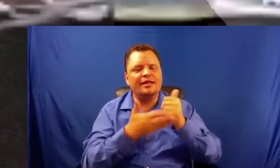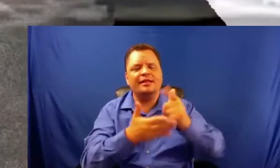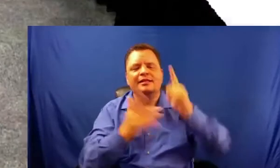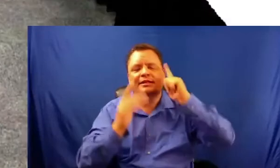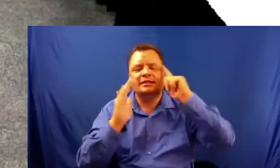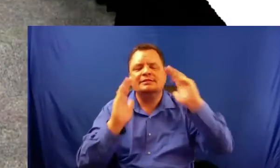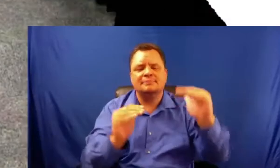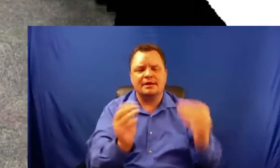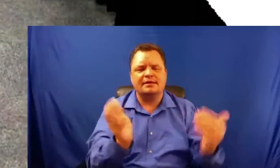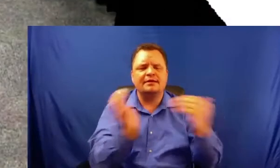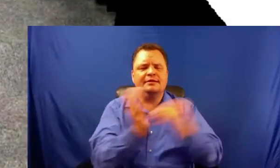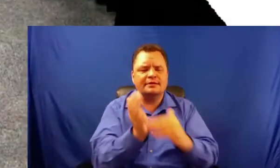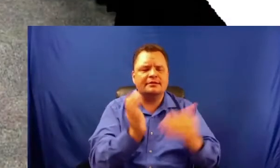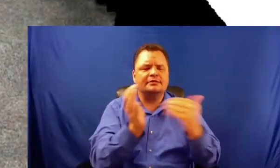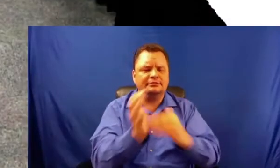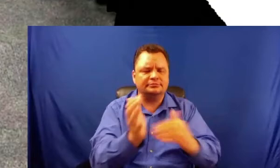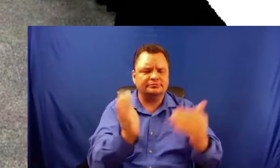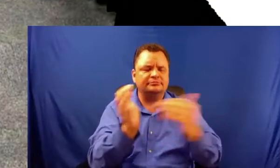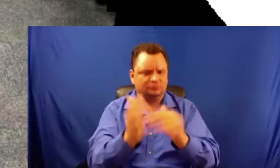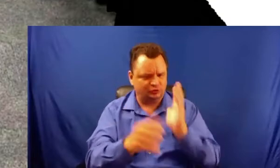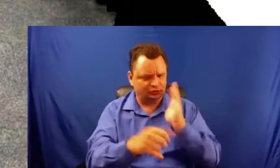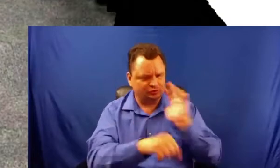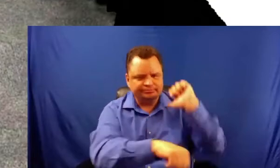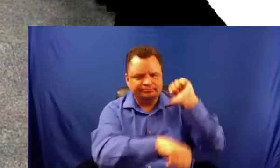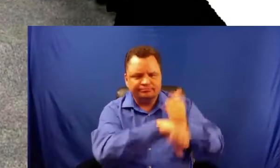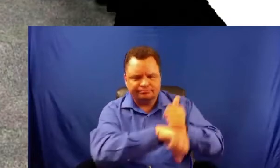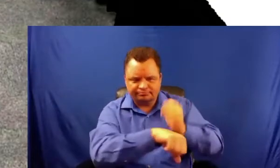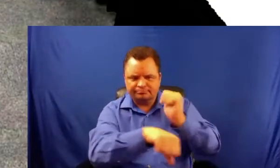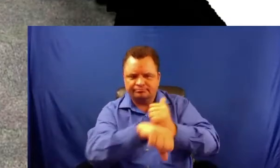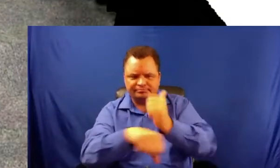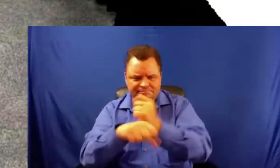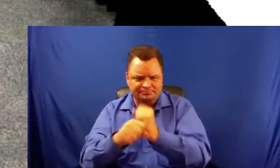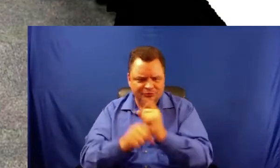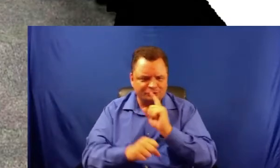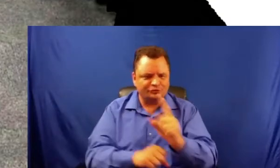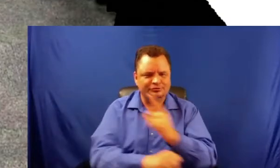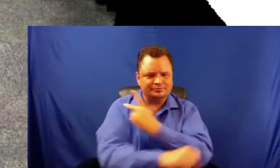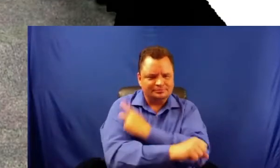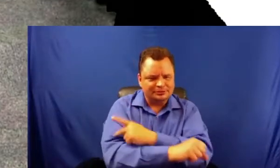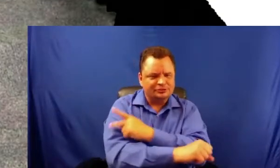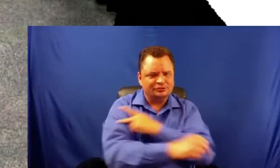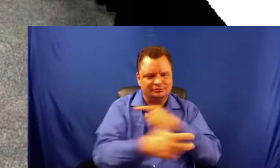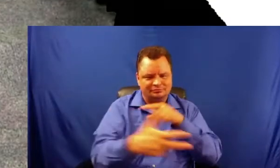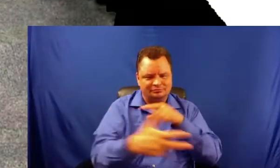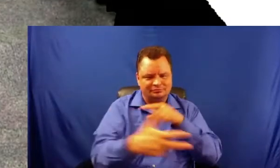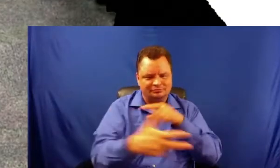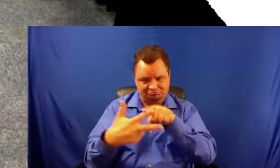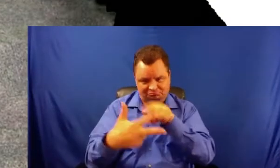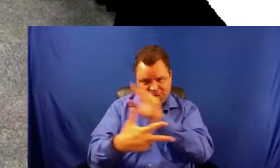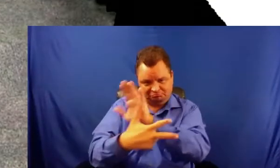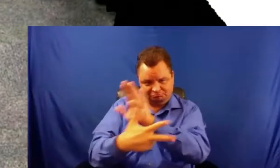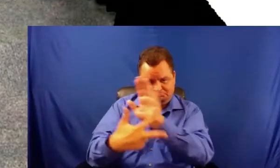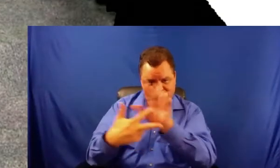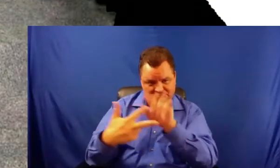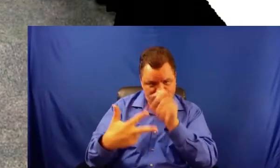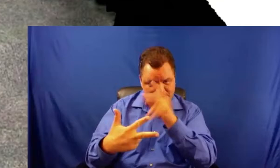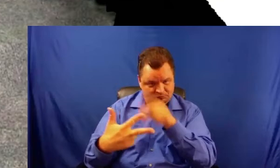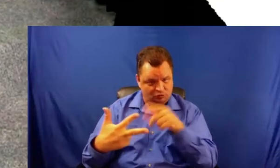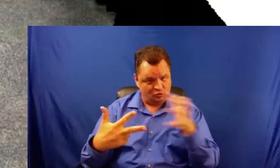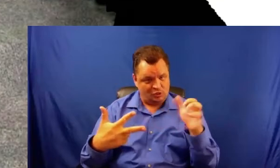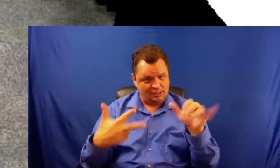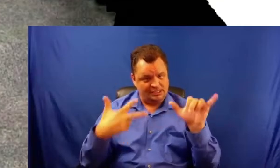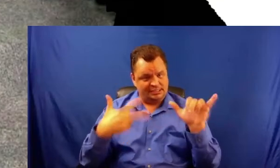potentially would be those patients who came to them for their first vaccines who are going to want to come back to the same site, even if they